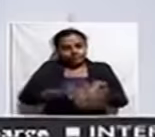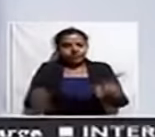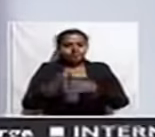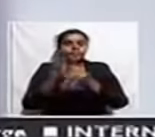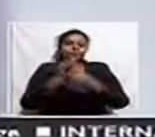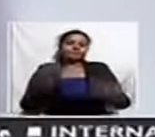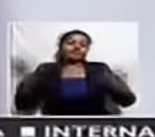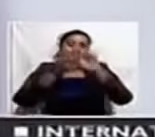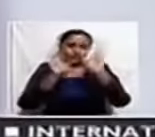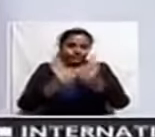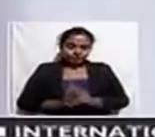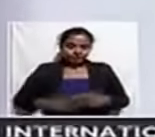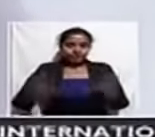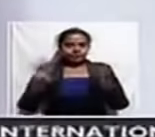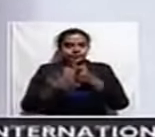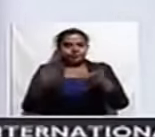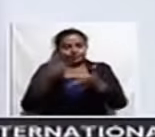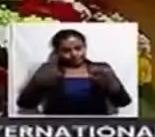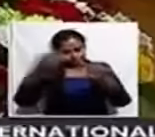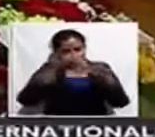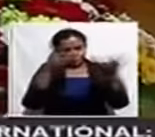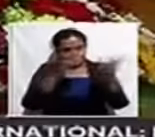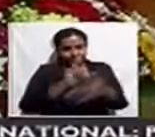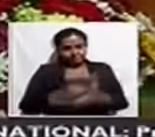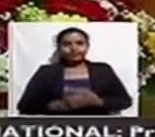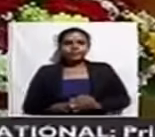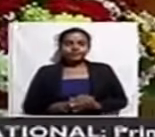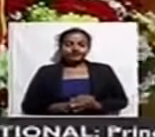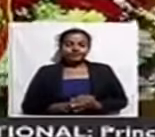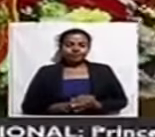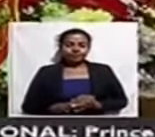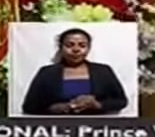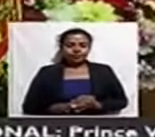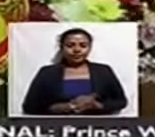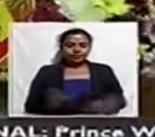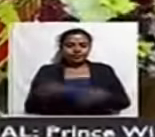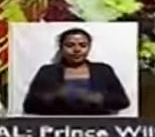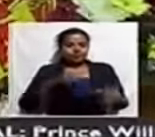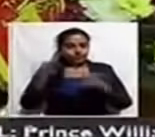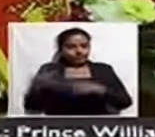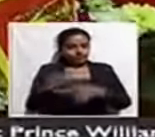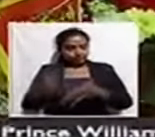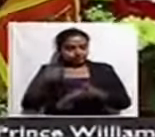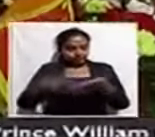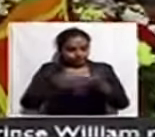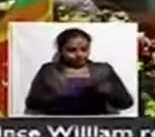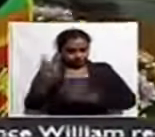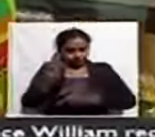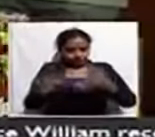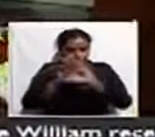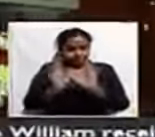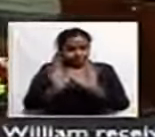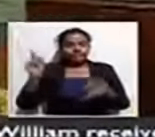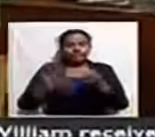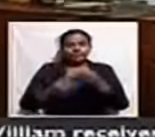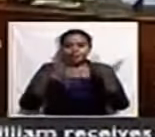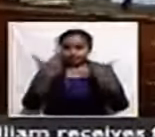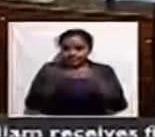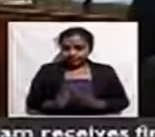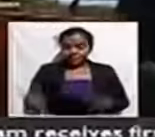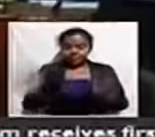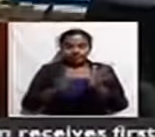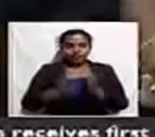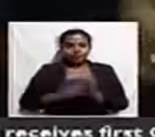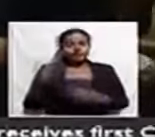poll. The position for the other office bearers went uncontested after K. Madhivanan had withdrawn his